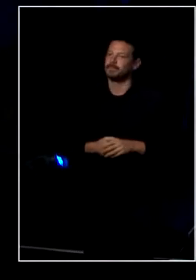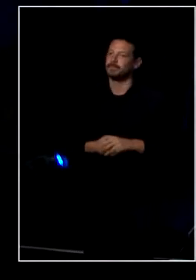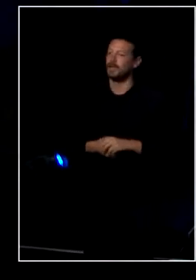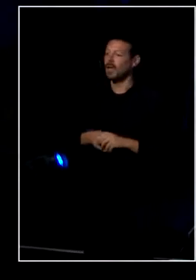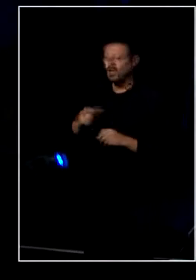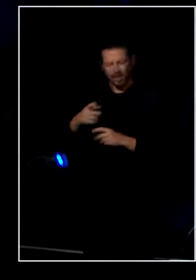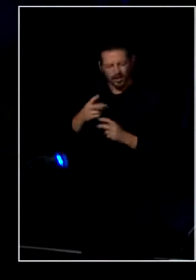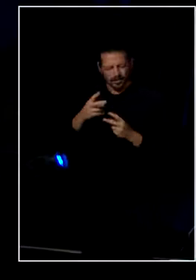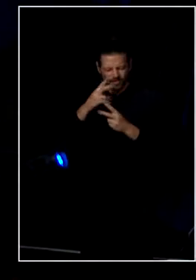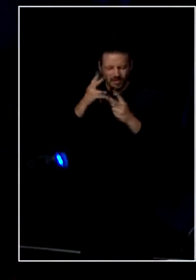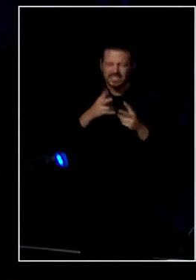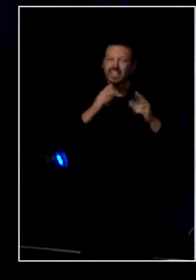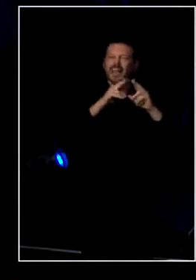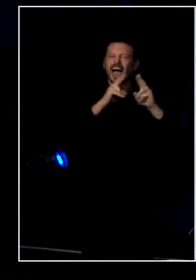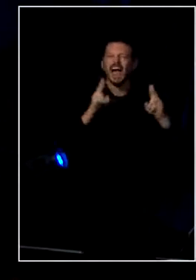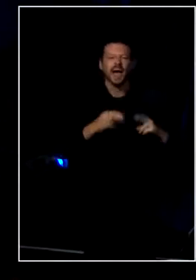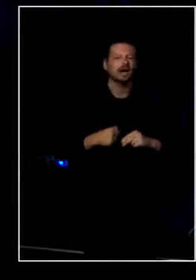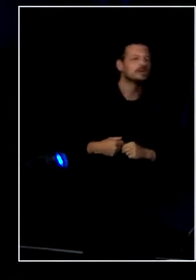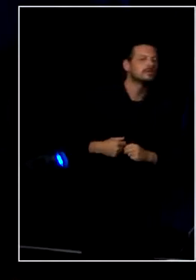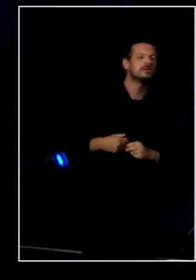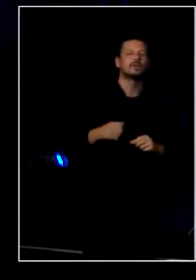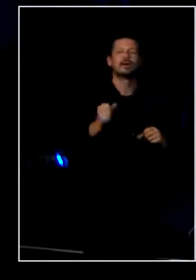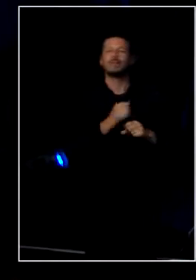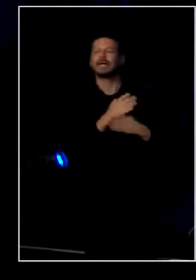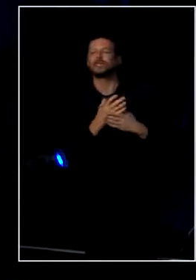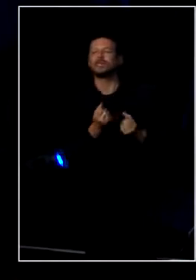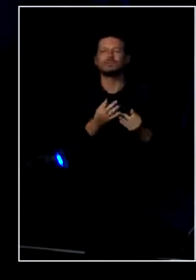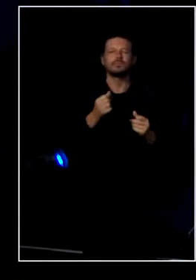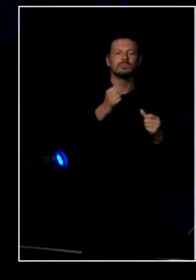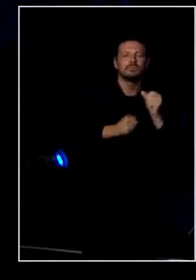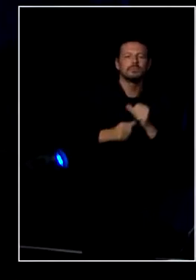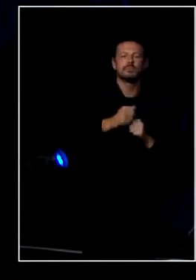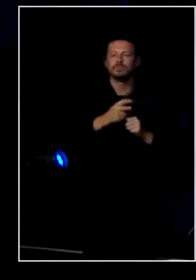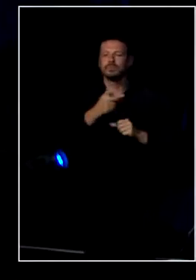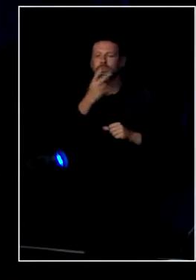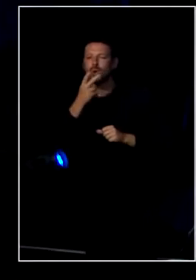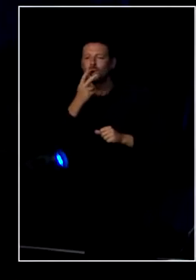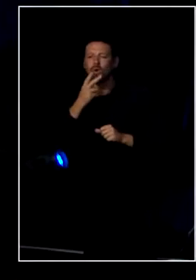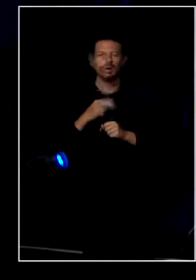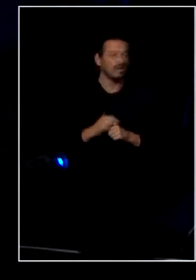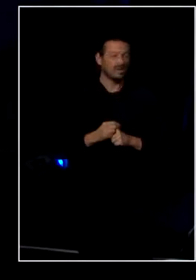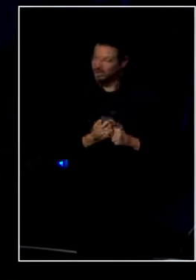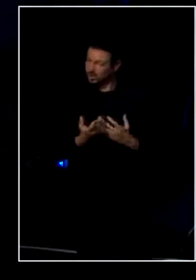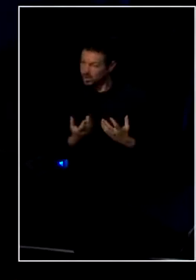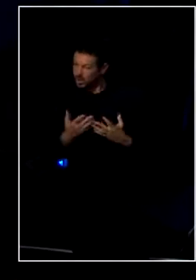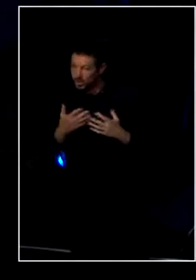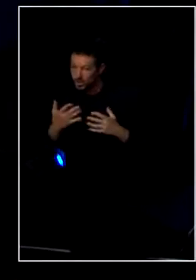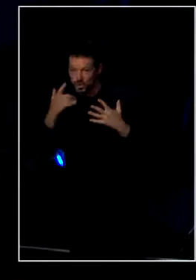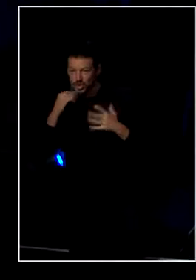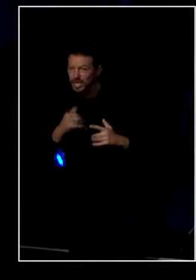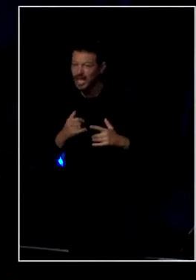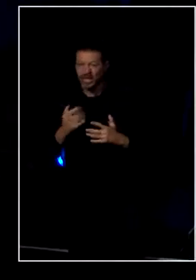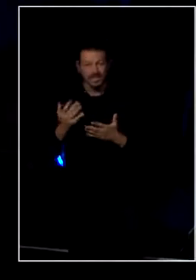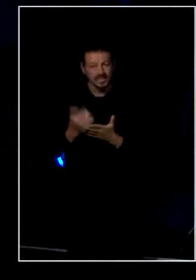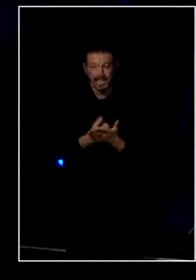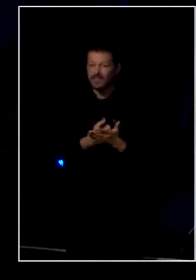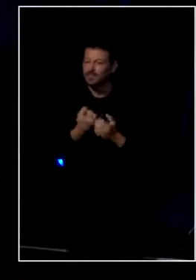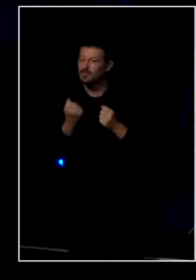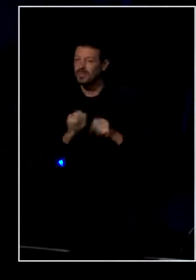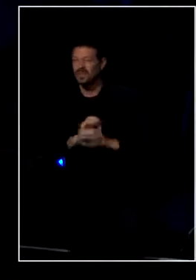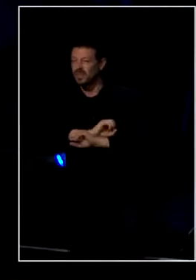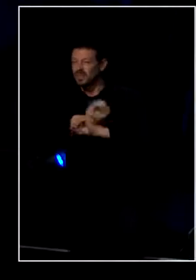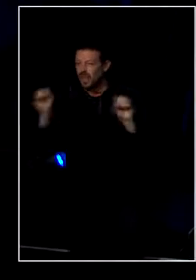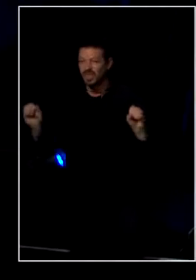person's house, but just to make sure they weren't drinking or smoking, that was all. No checks and no safety and no protection. That's right, yeah. At that